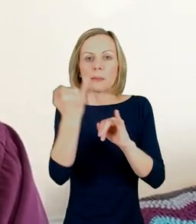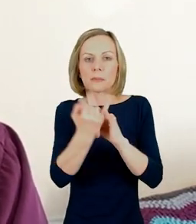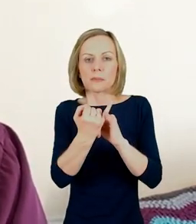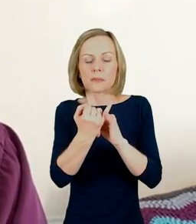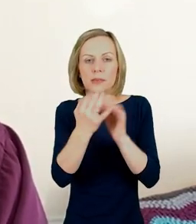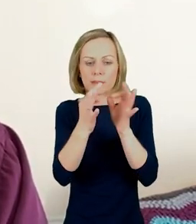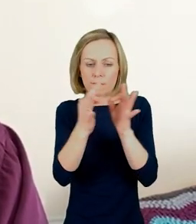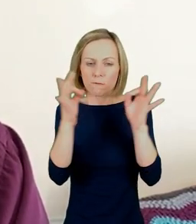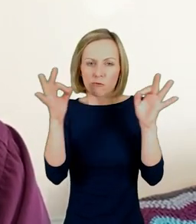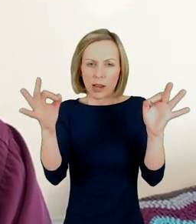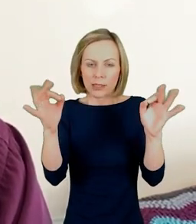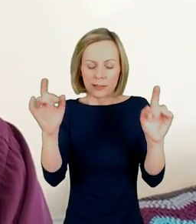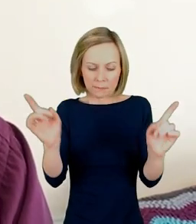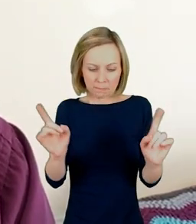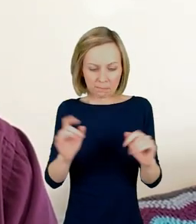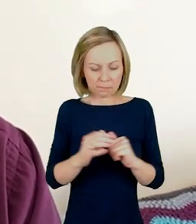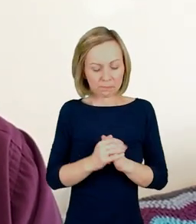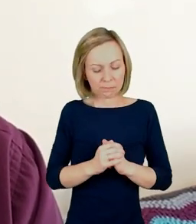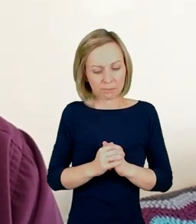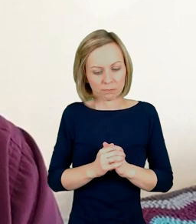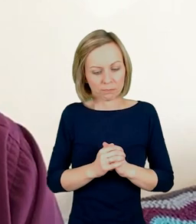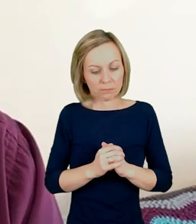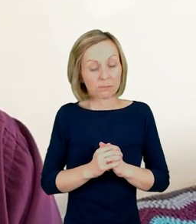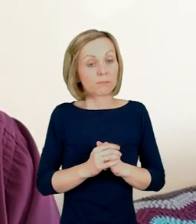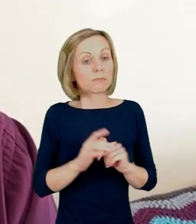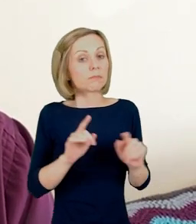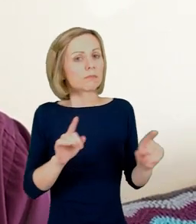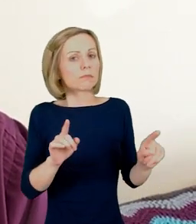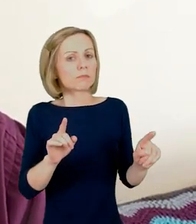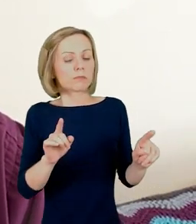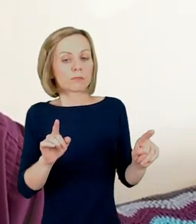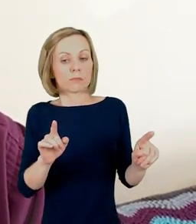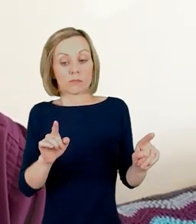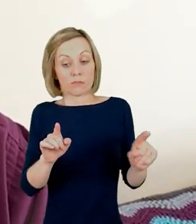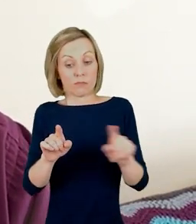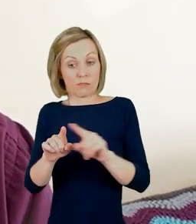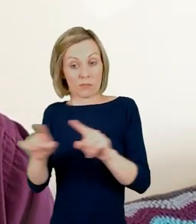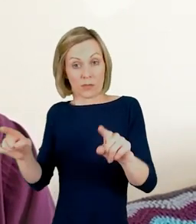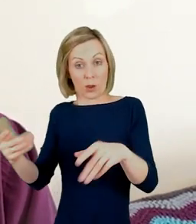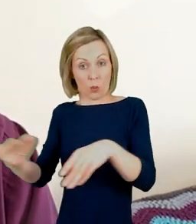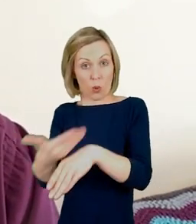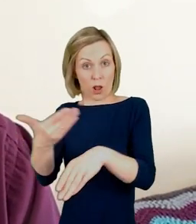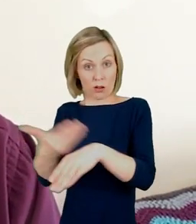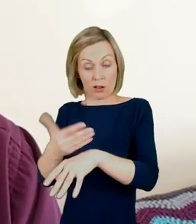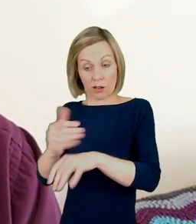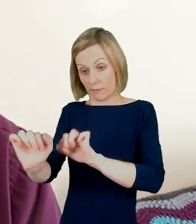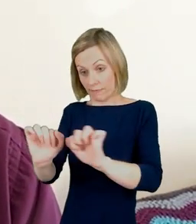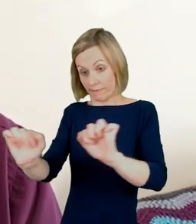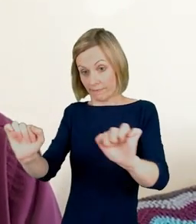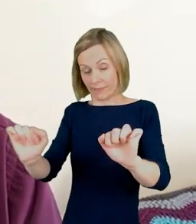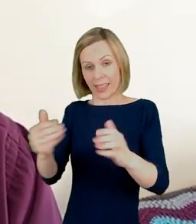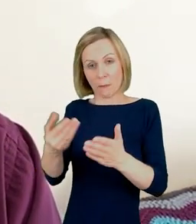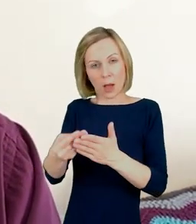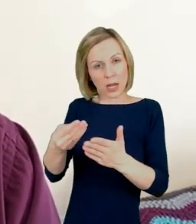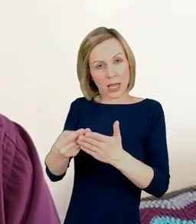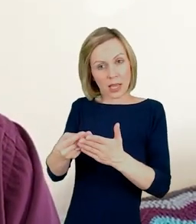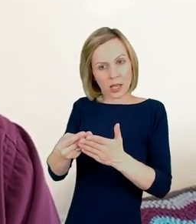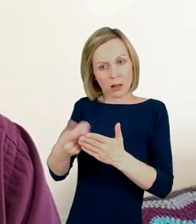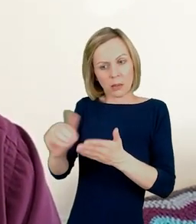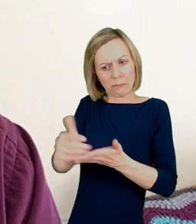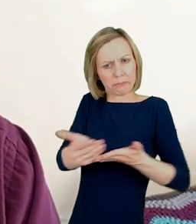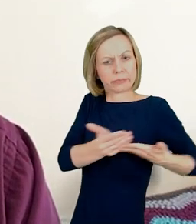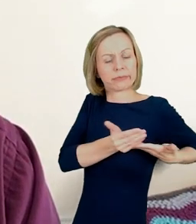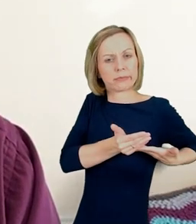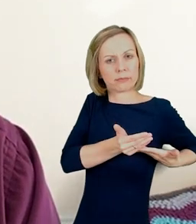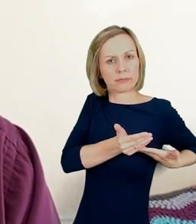letter of James. It says, "The wages of the labourers who mowed your fields, which you kept